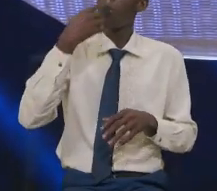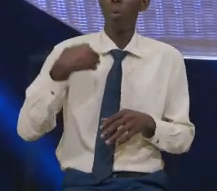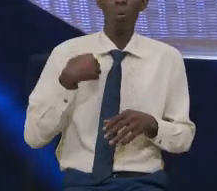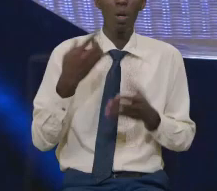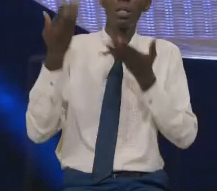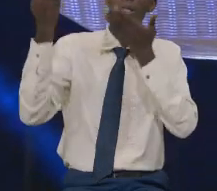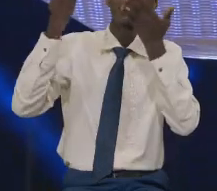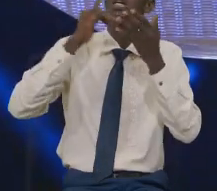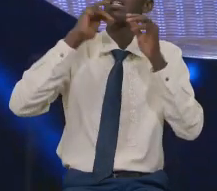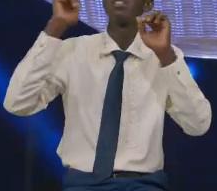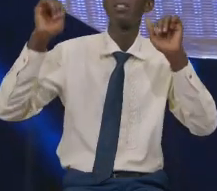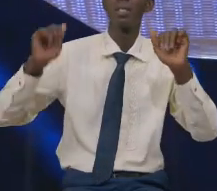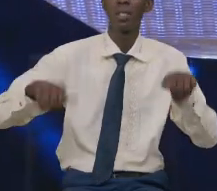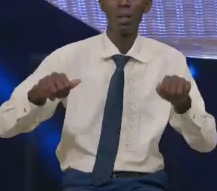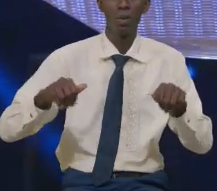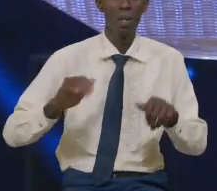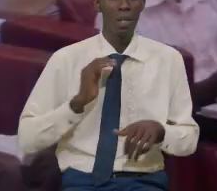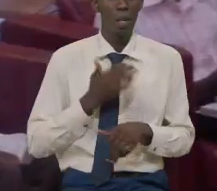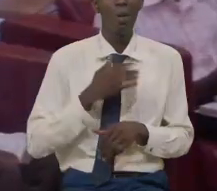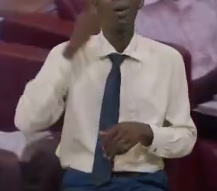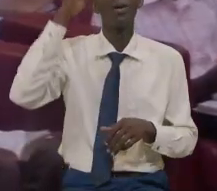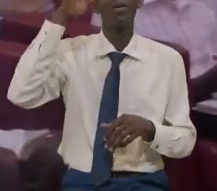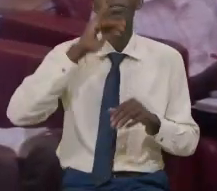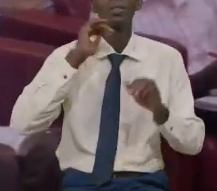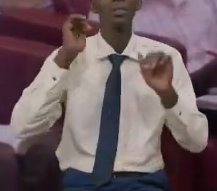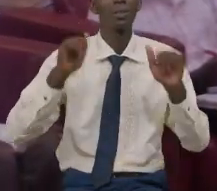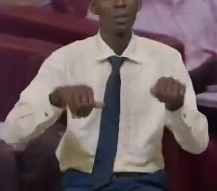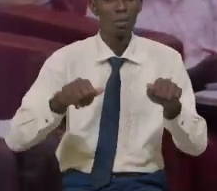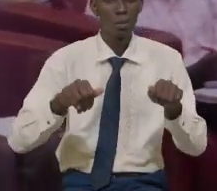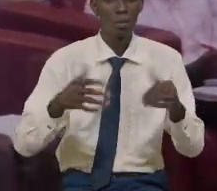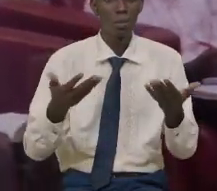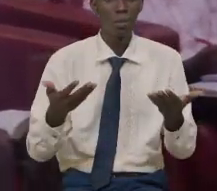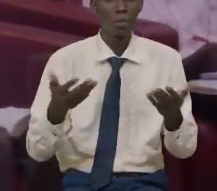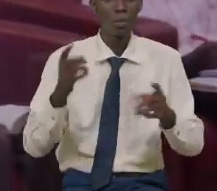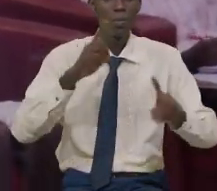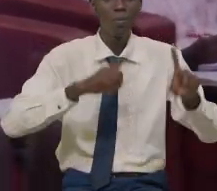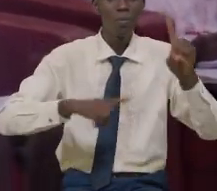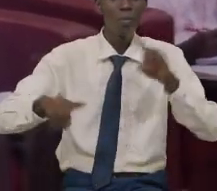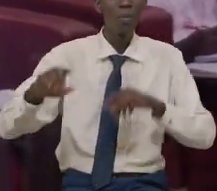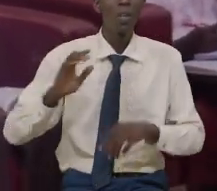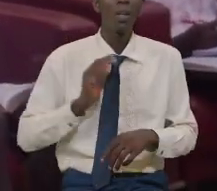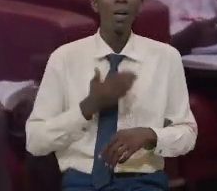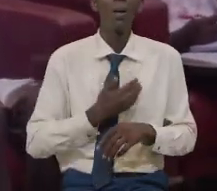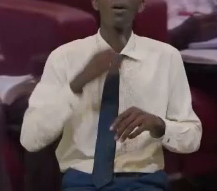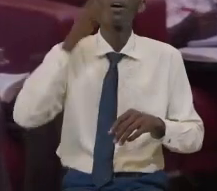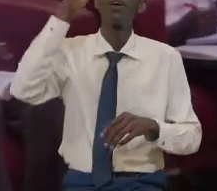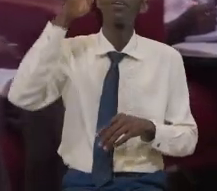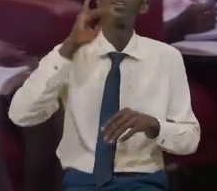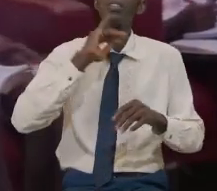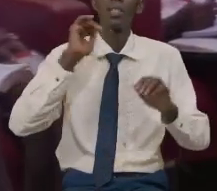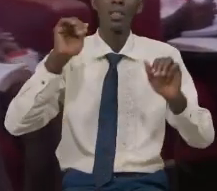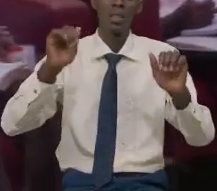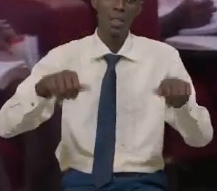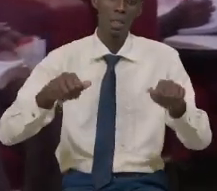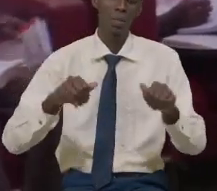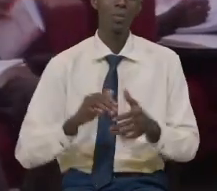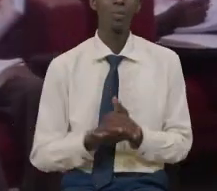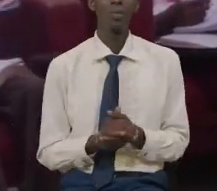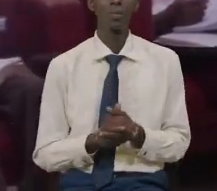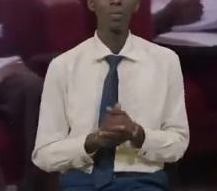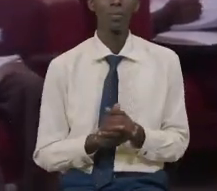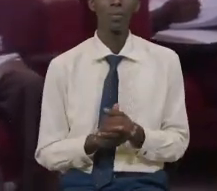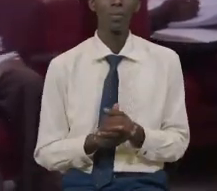able to deliver us. Our God is able. I said, our God is able. He got